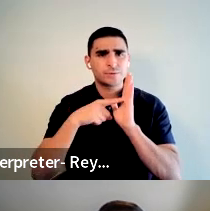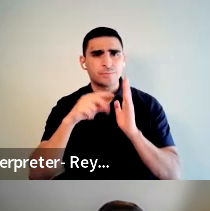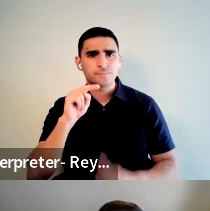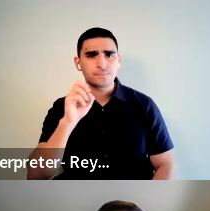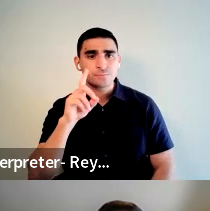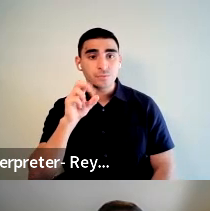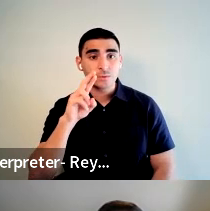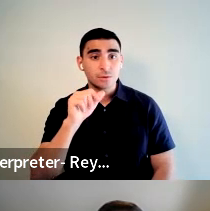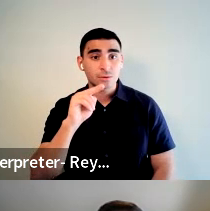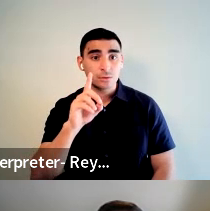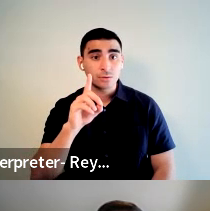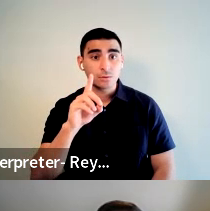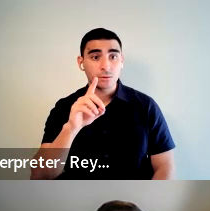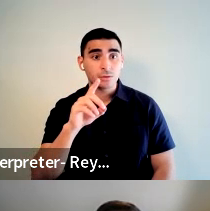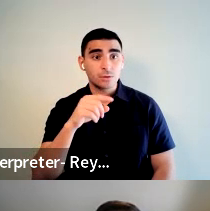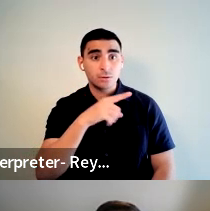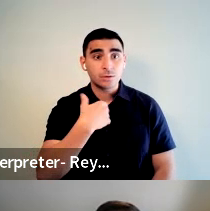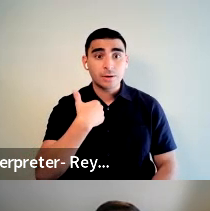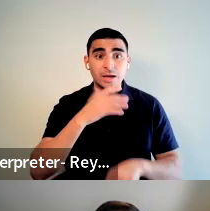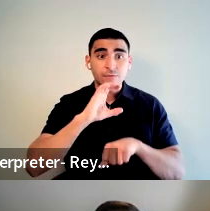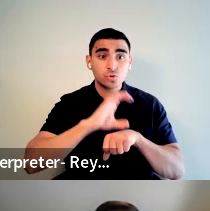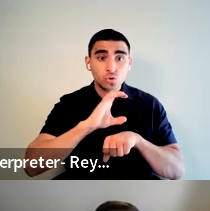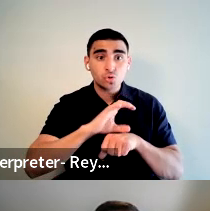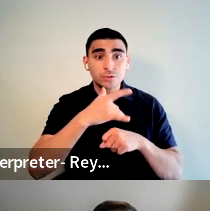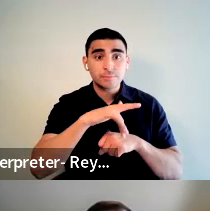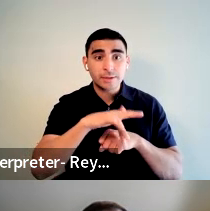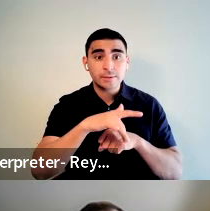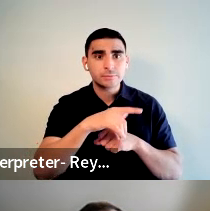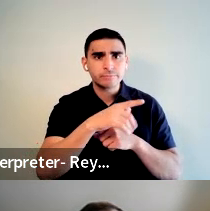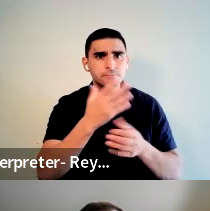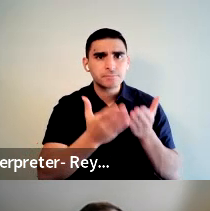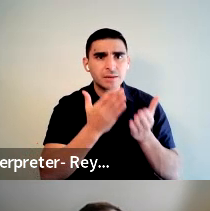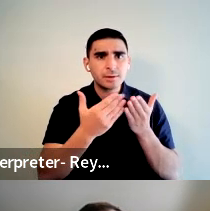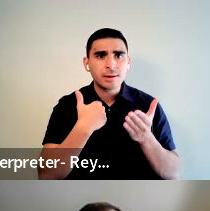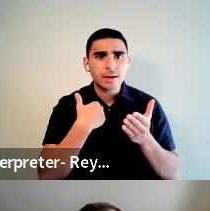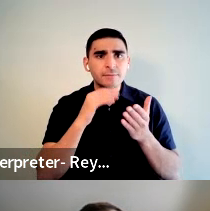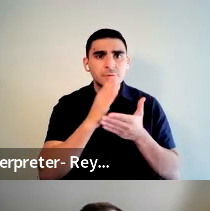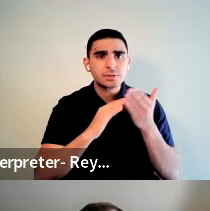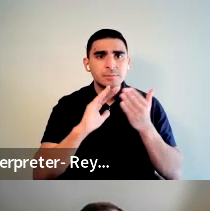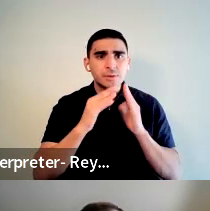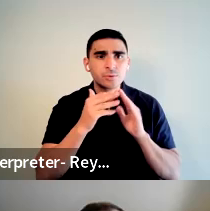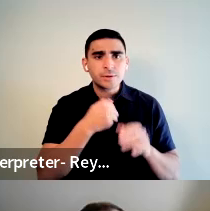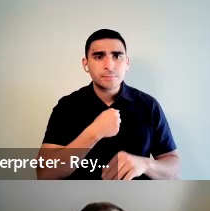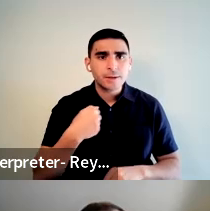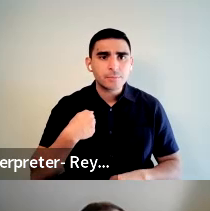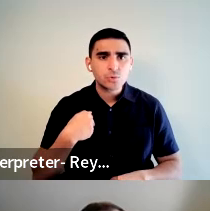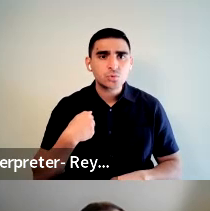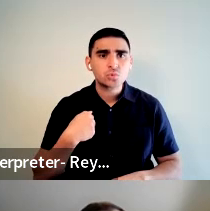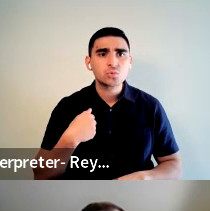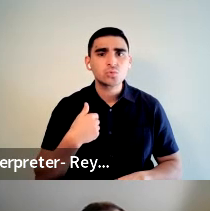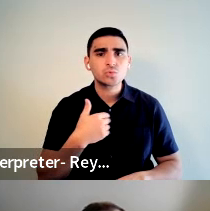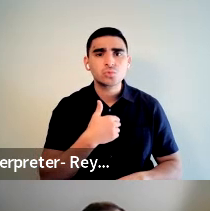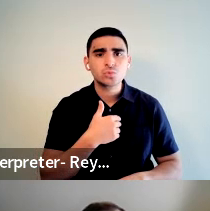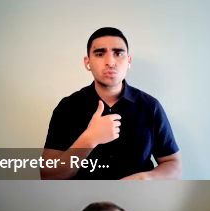is, church space, and I think there would be community members who would be